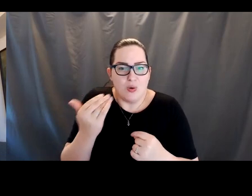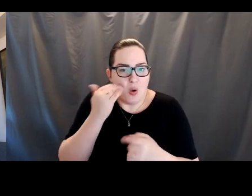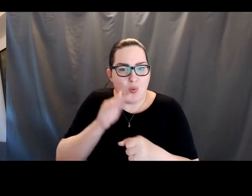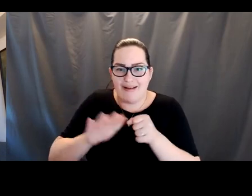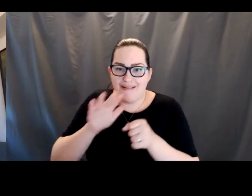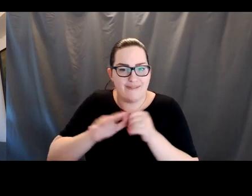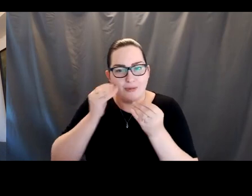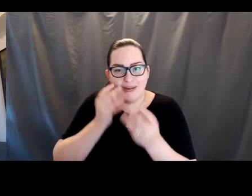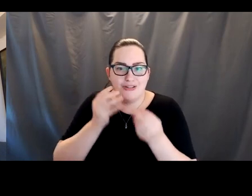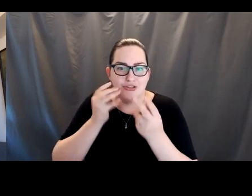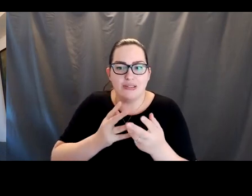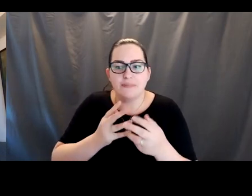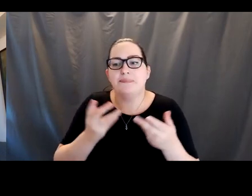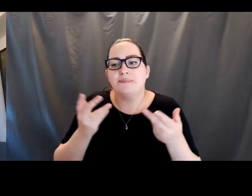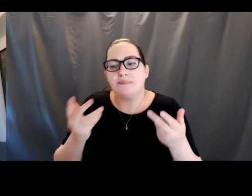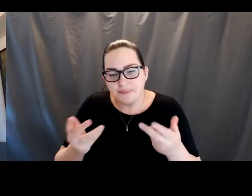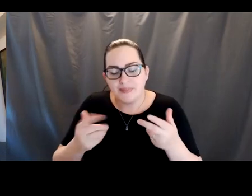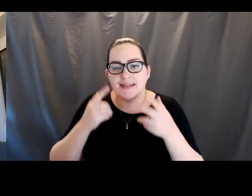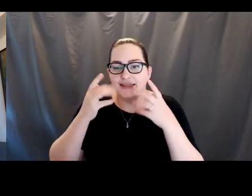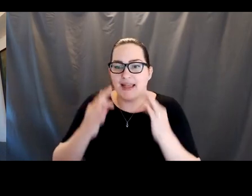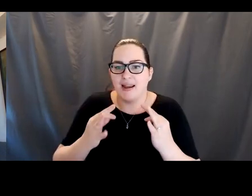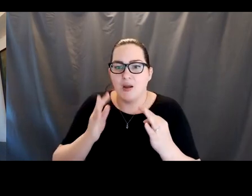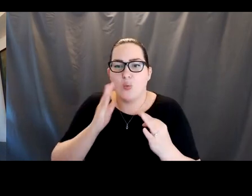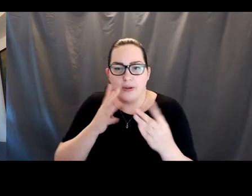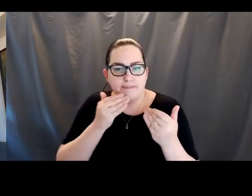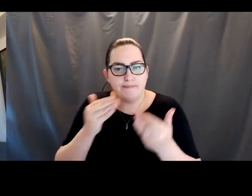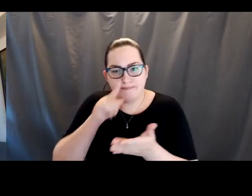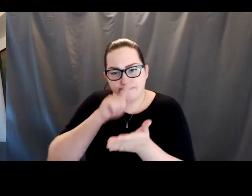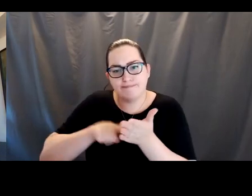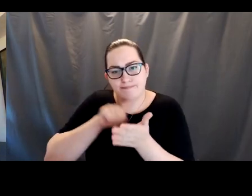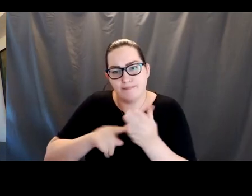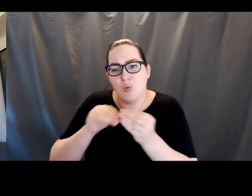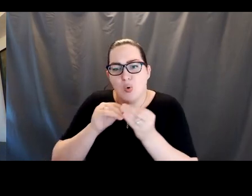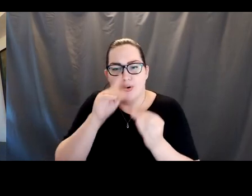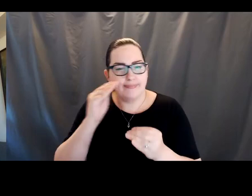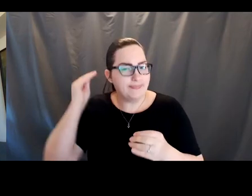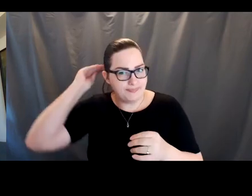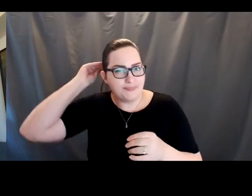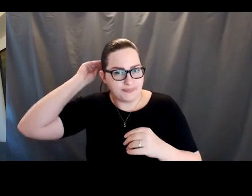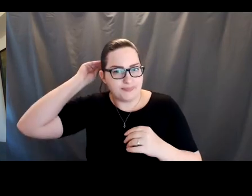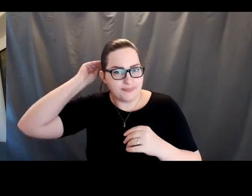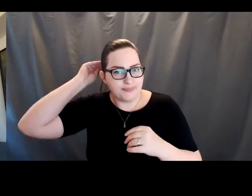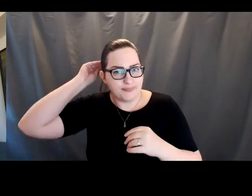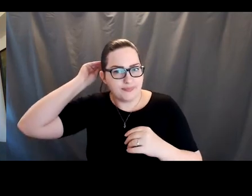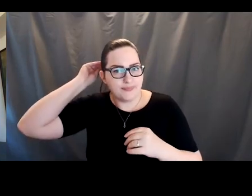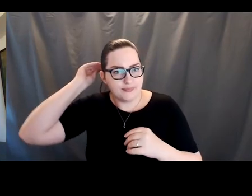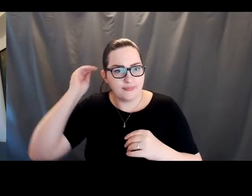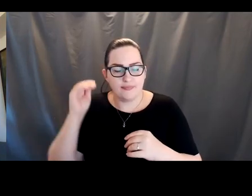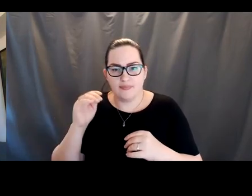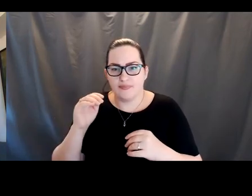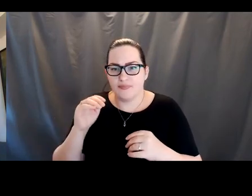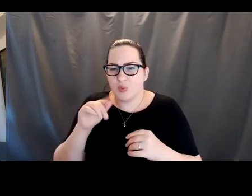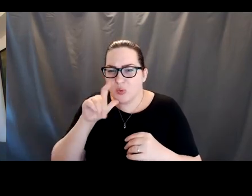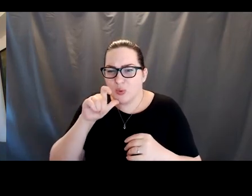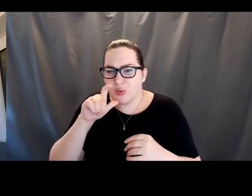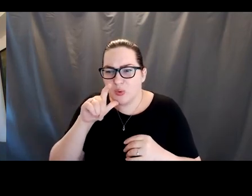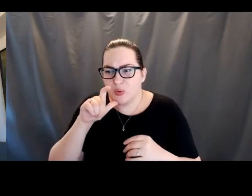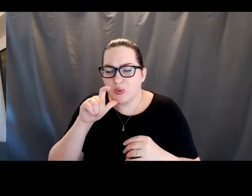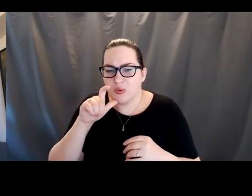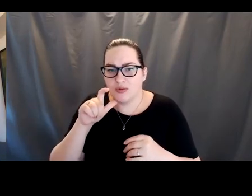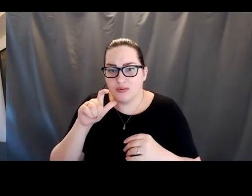about it. So I spent a while kind of looking into that and kept it in the back of my mind. You know, were they the same perpetrators? Like, who was doing this? But